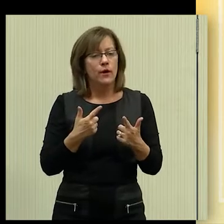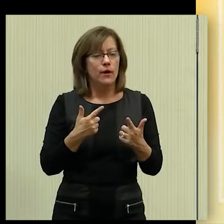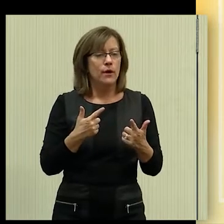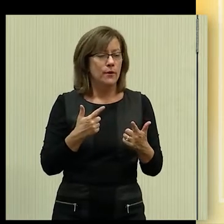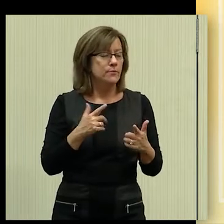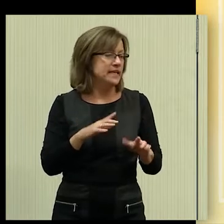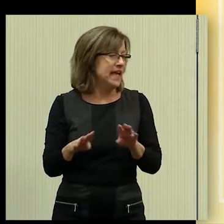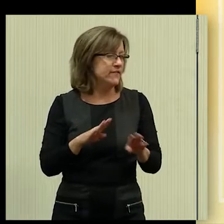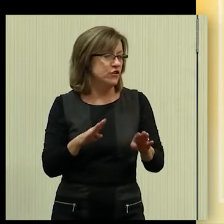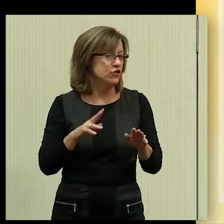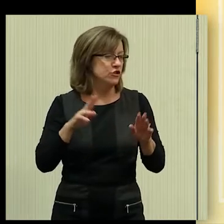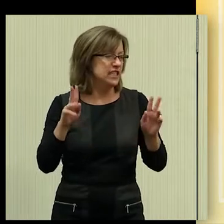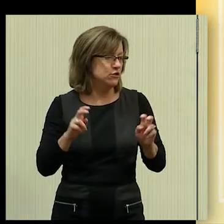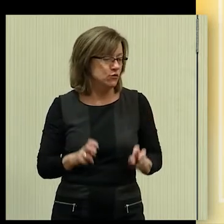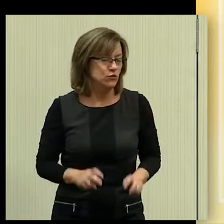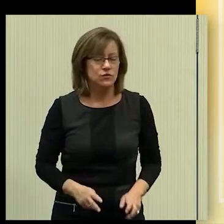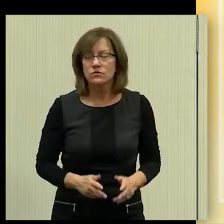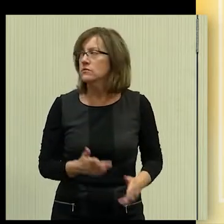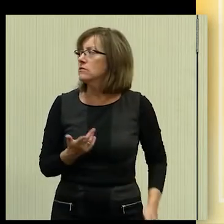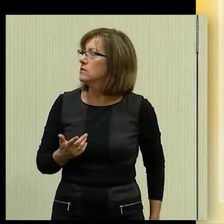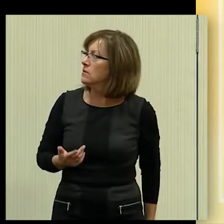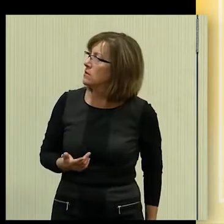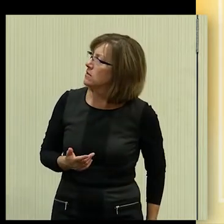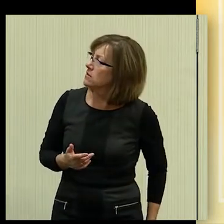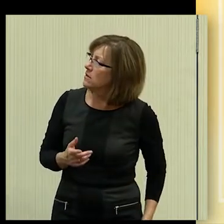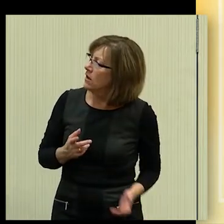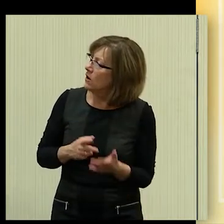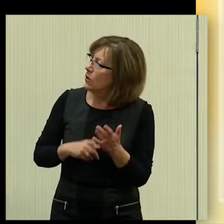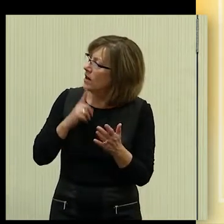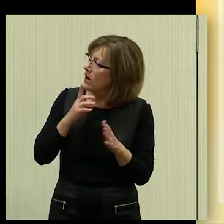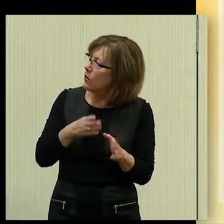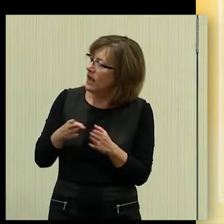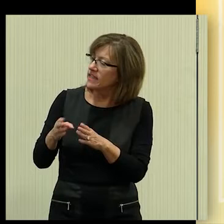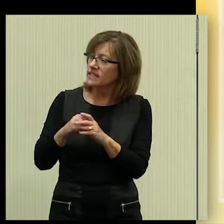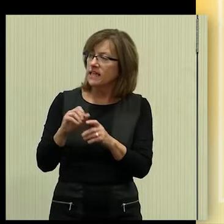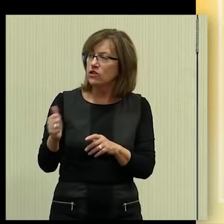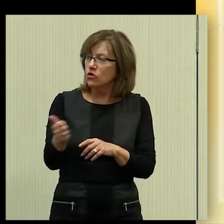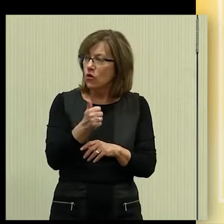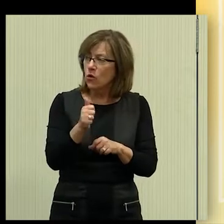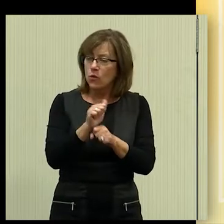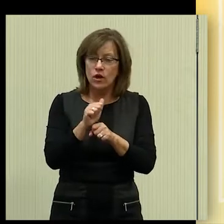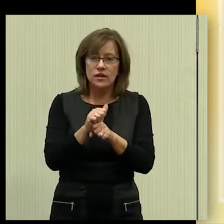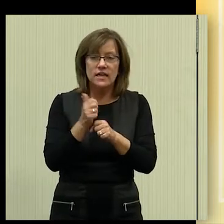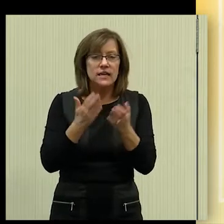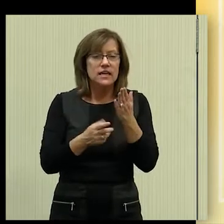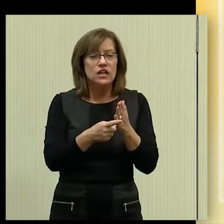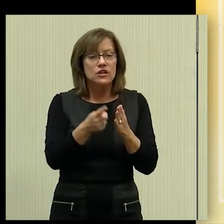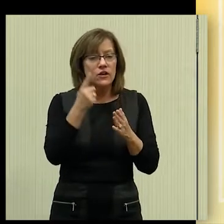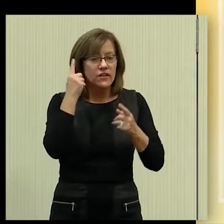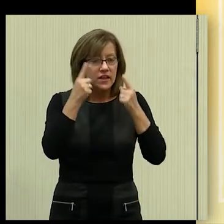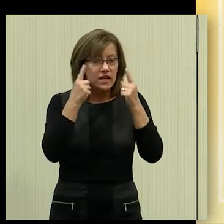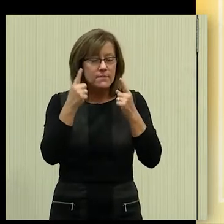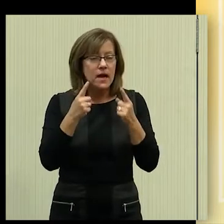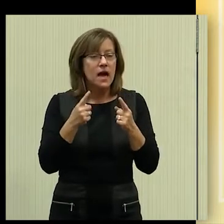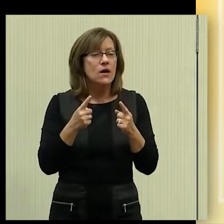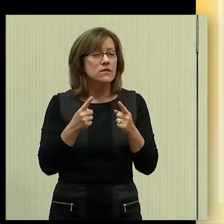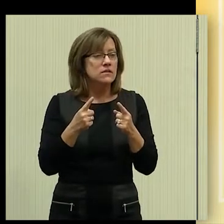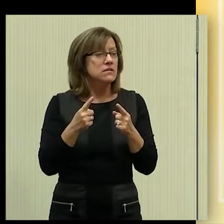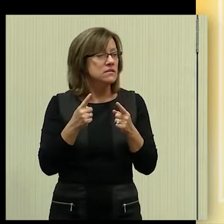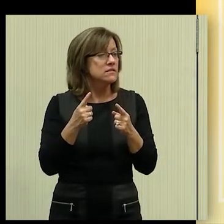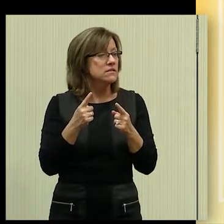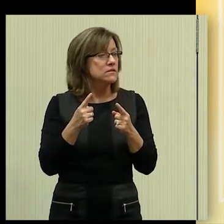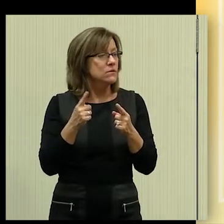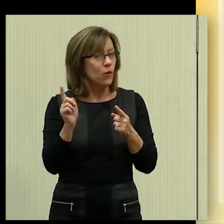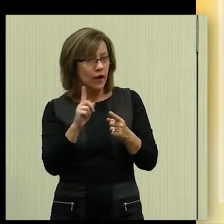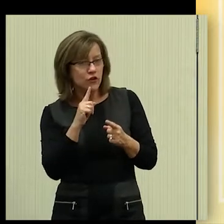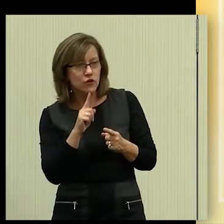ways, I just want you to think about it, in your own work that you might think about the environments you have right now, the